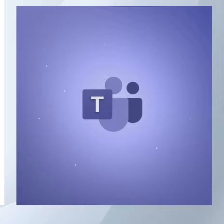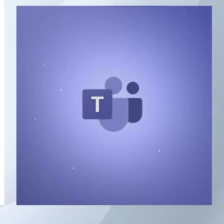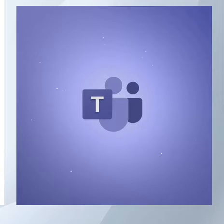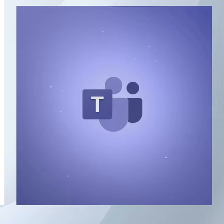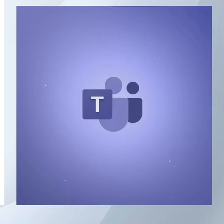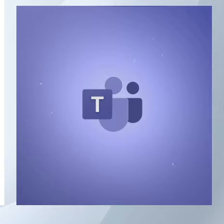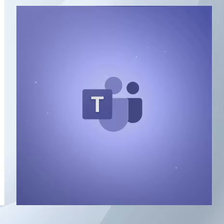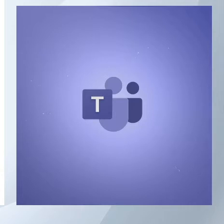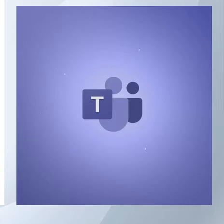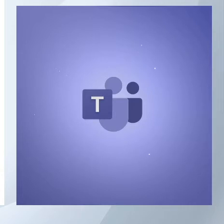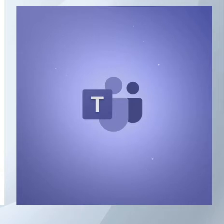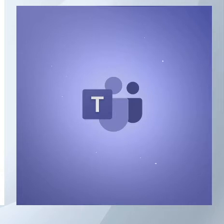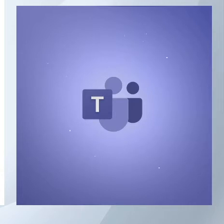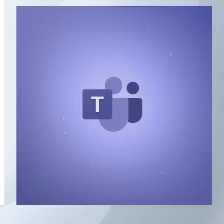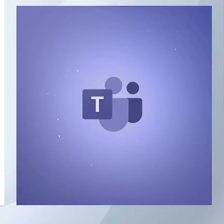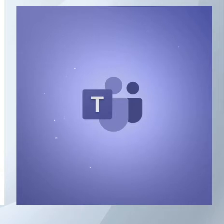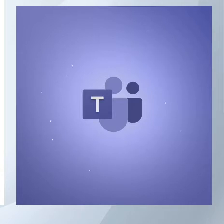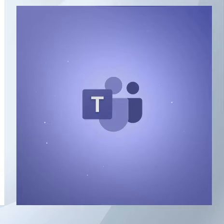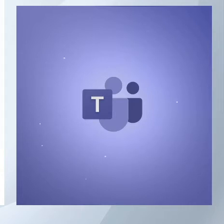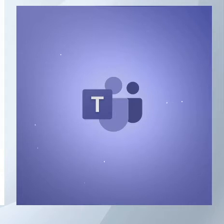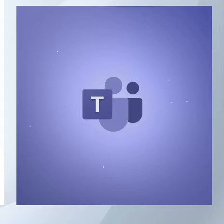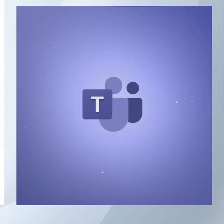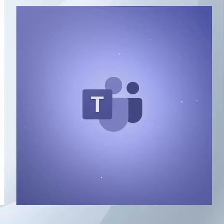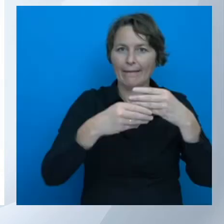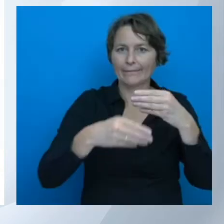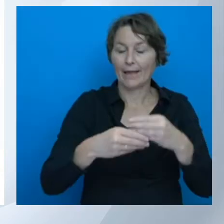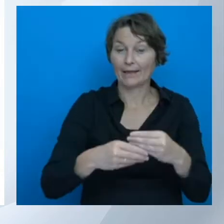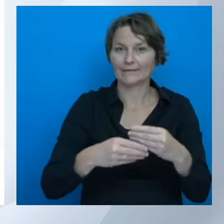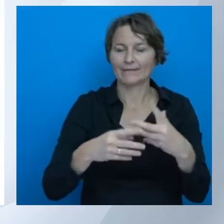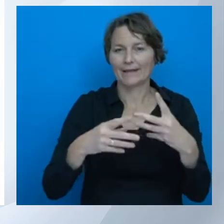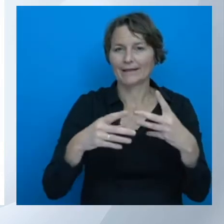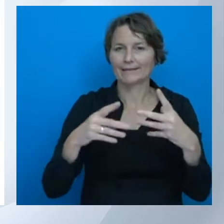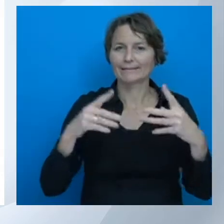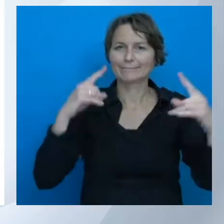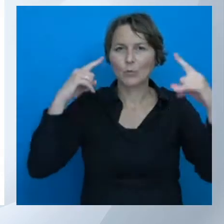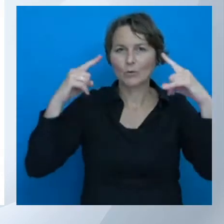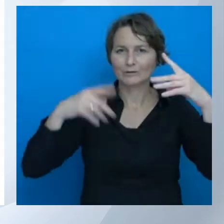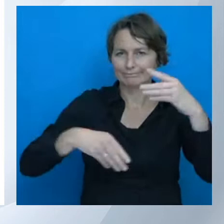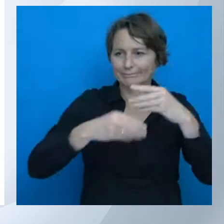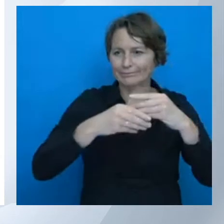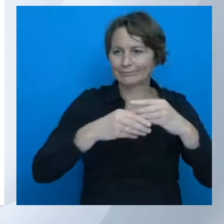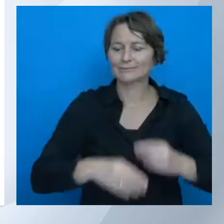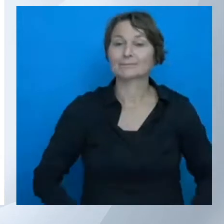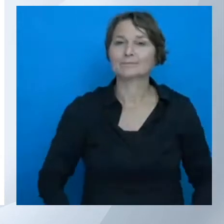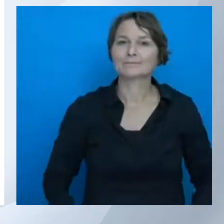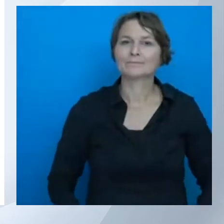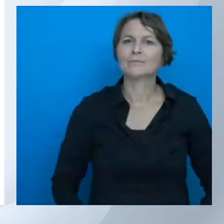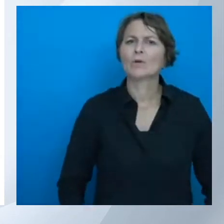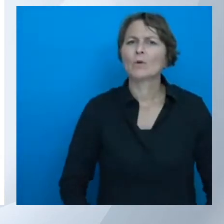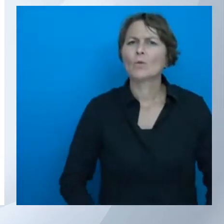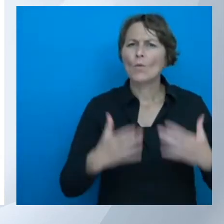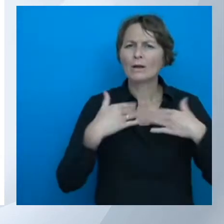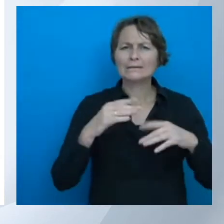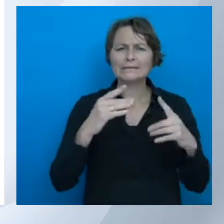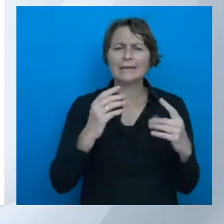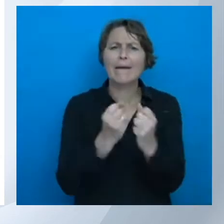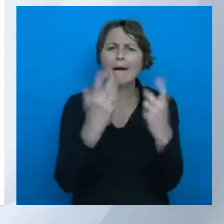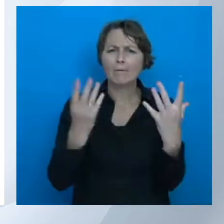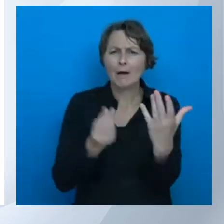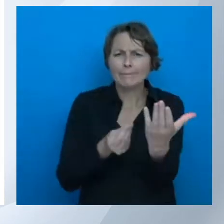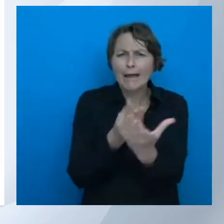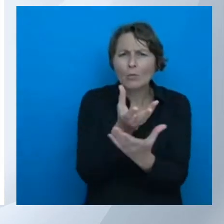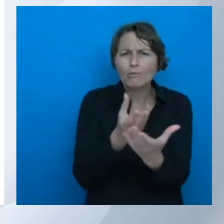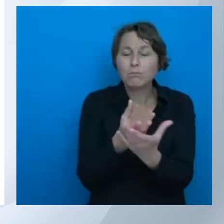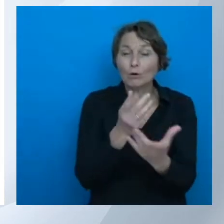much noise as possible. What we want to see now is how much the output changes as the noise is added. So if a lot